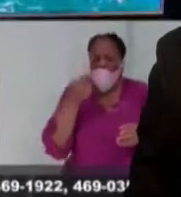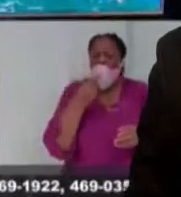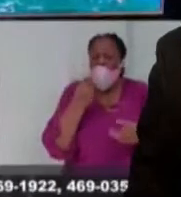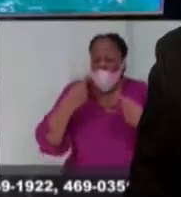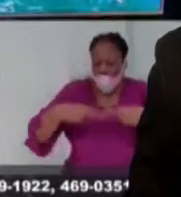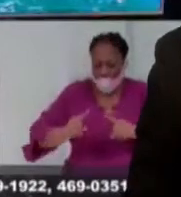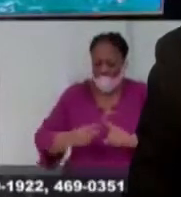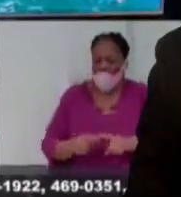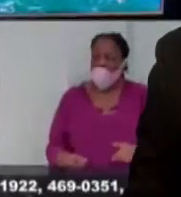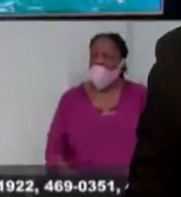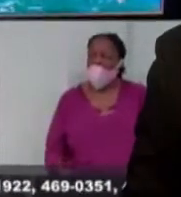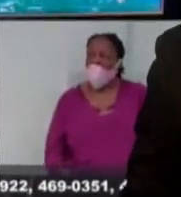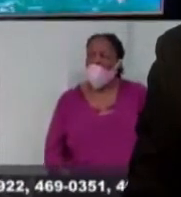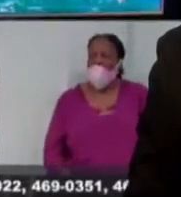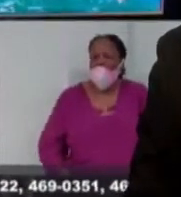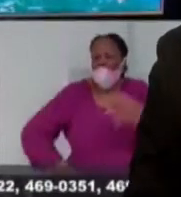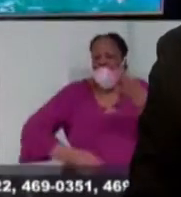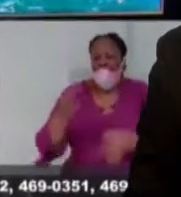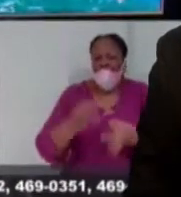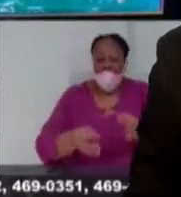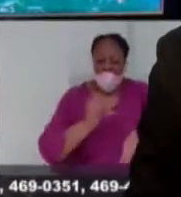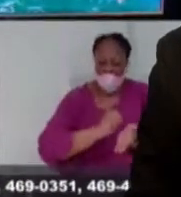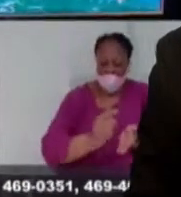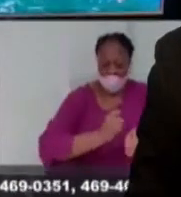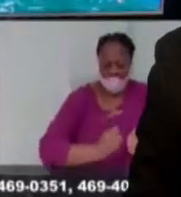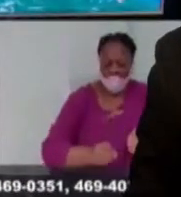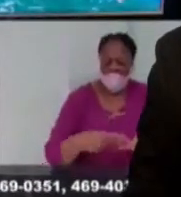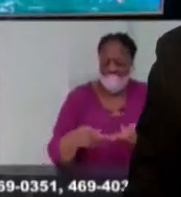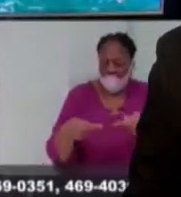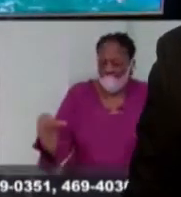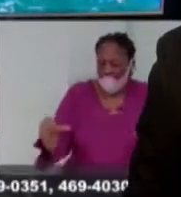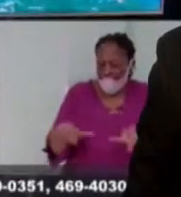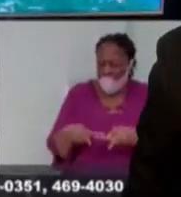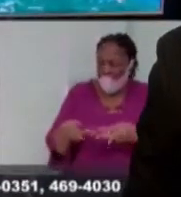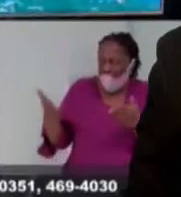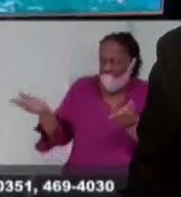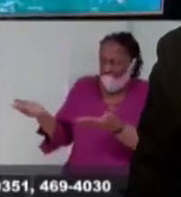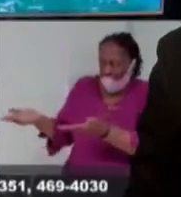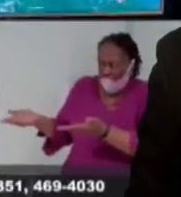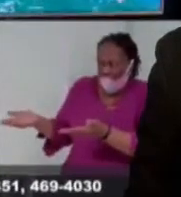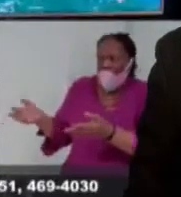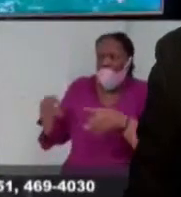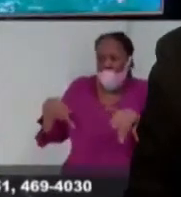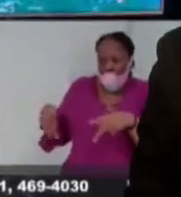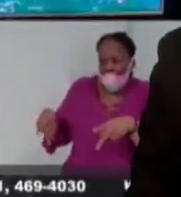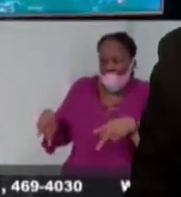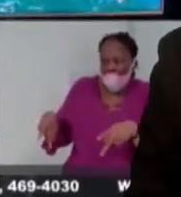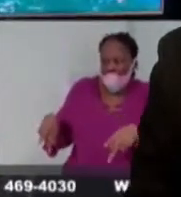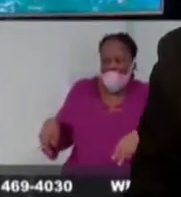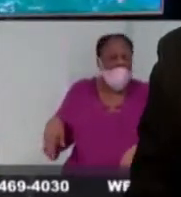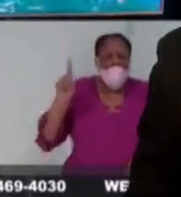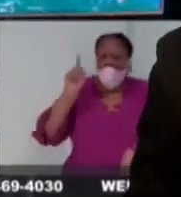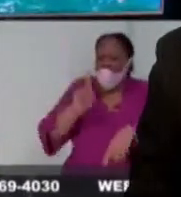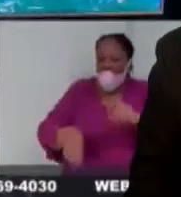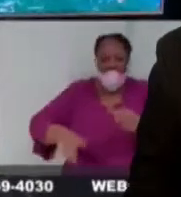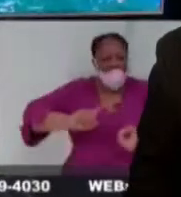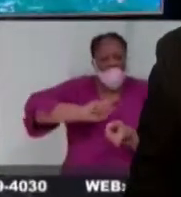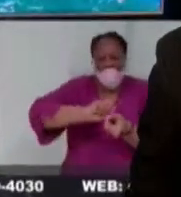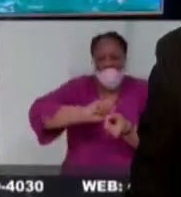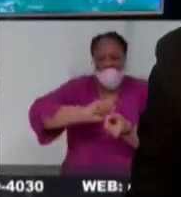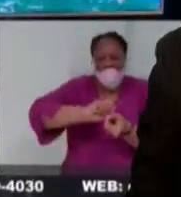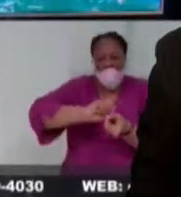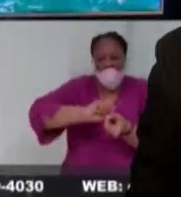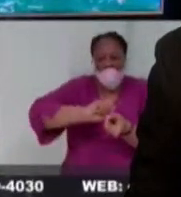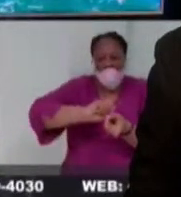close proximity to each other, and where there shall be no picnics, beach parties or other gatherings, and where all persons